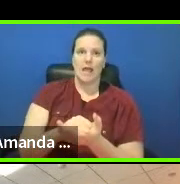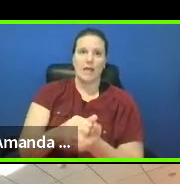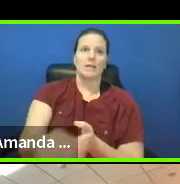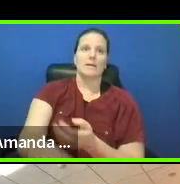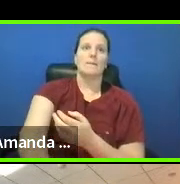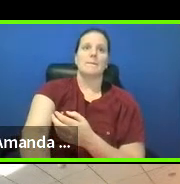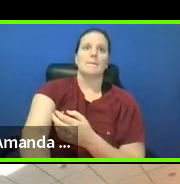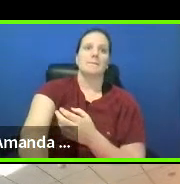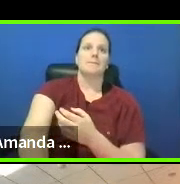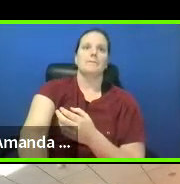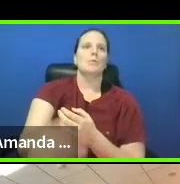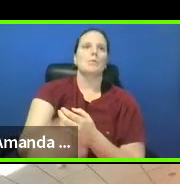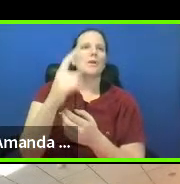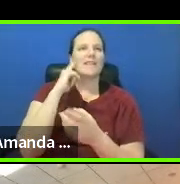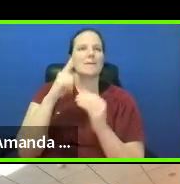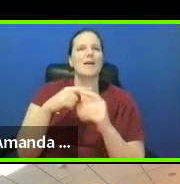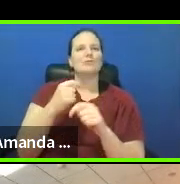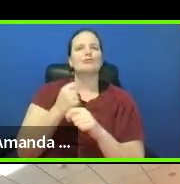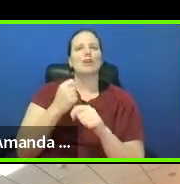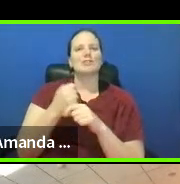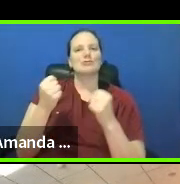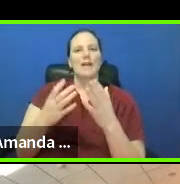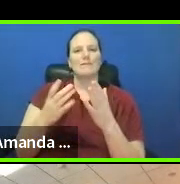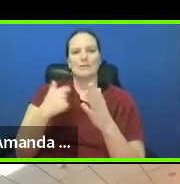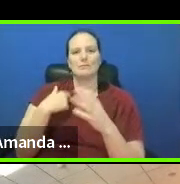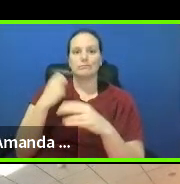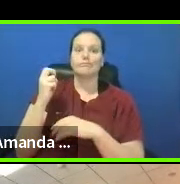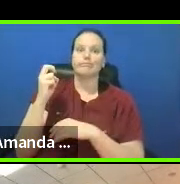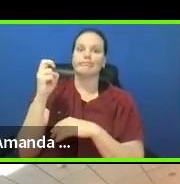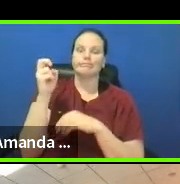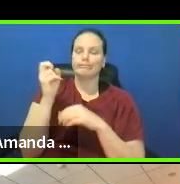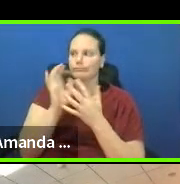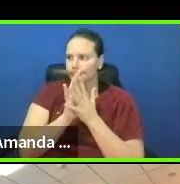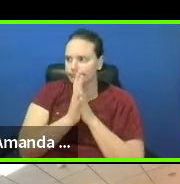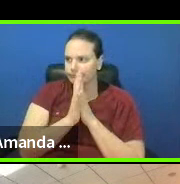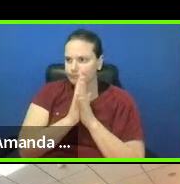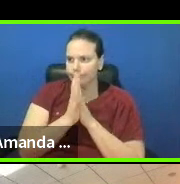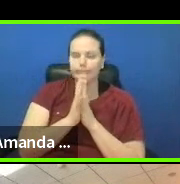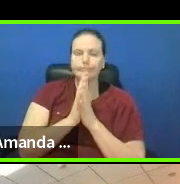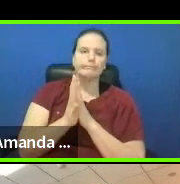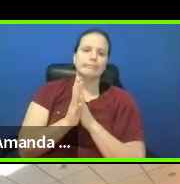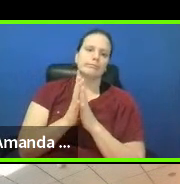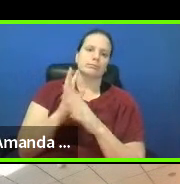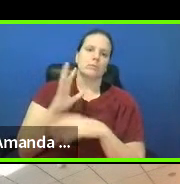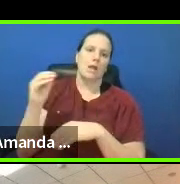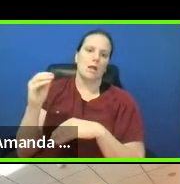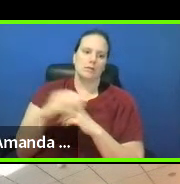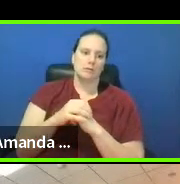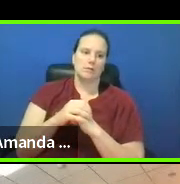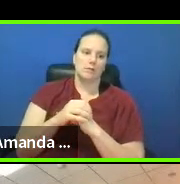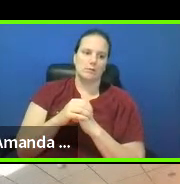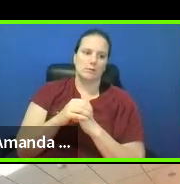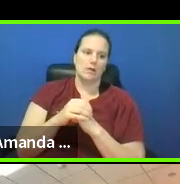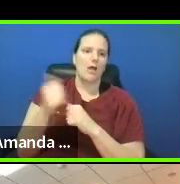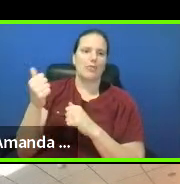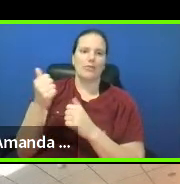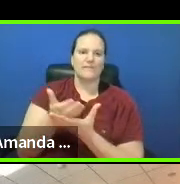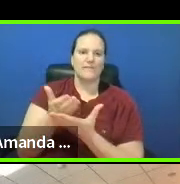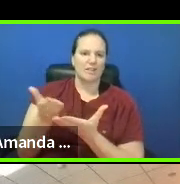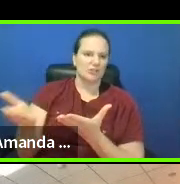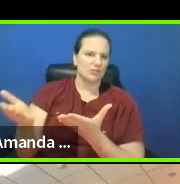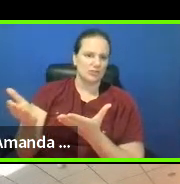we're thinking of the truck driver who's enduring congestion and, other